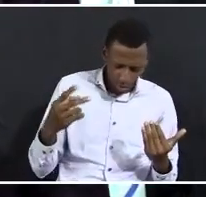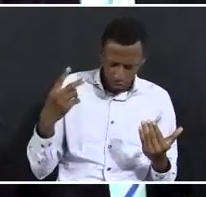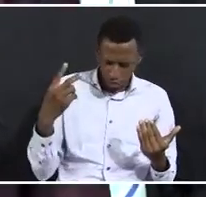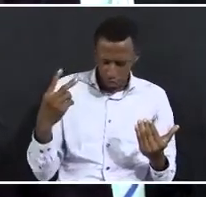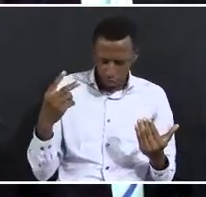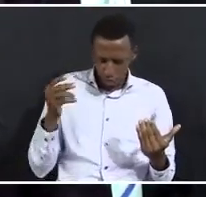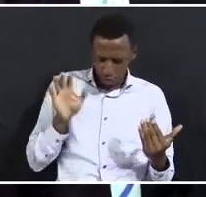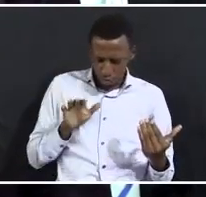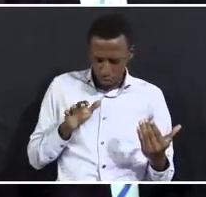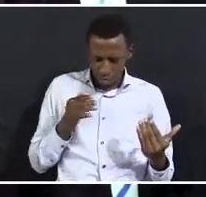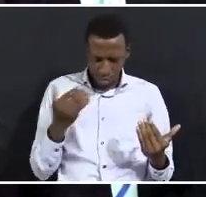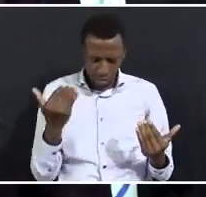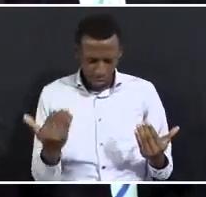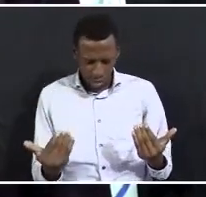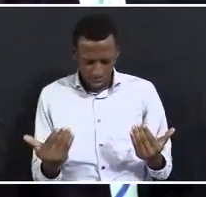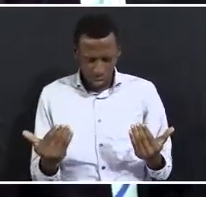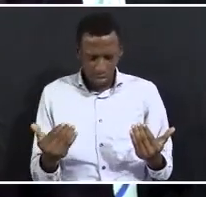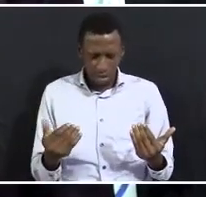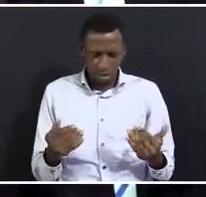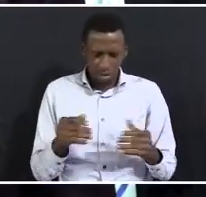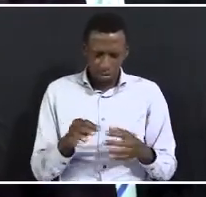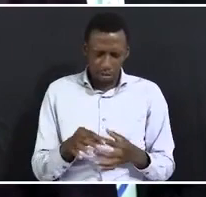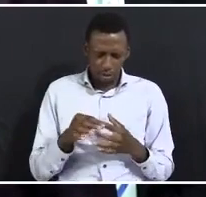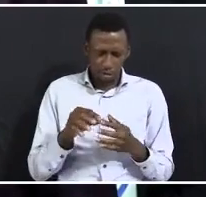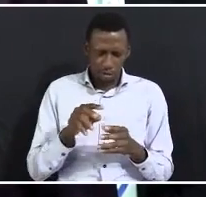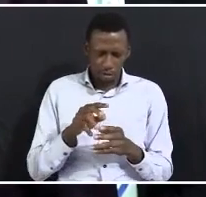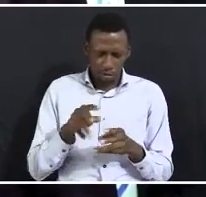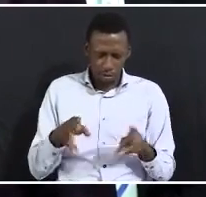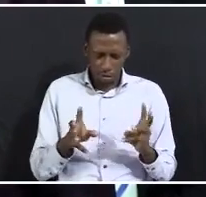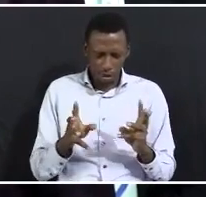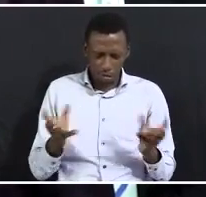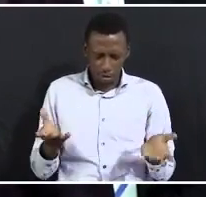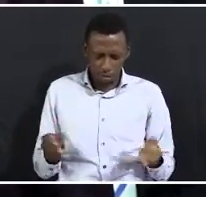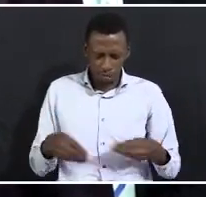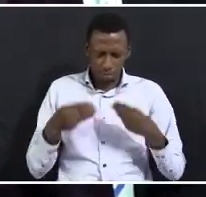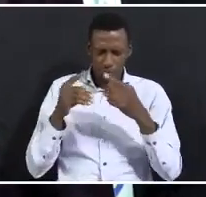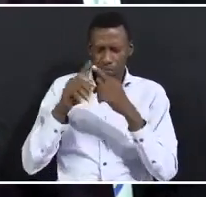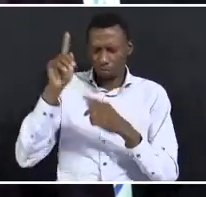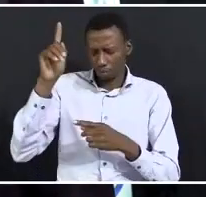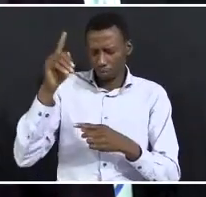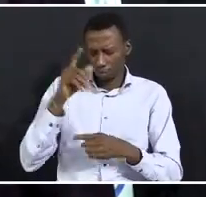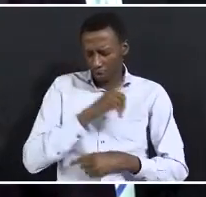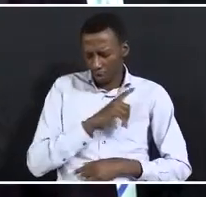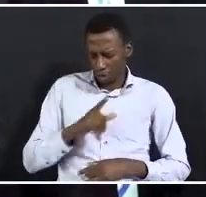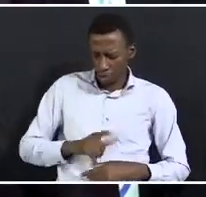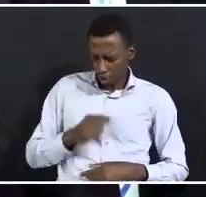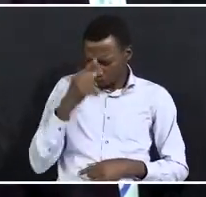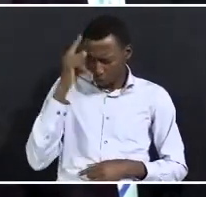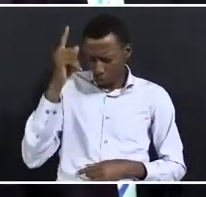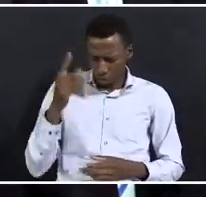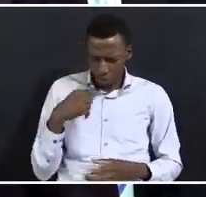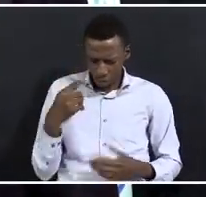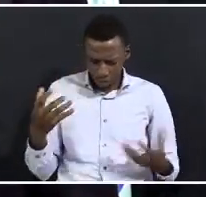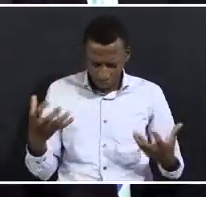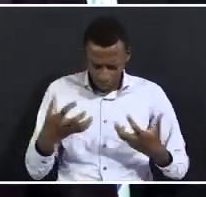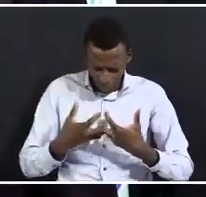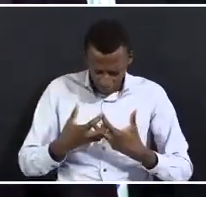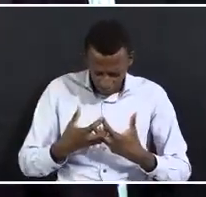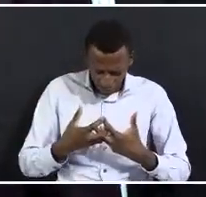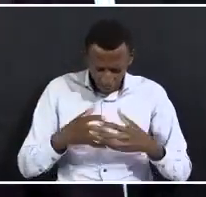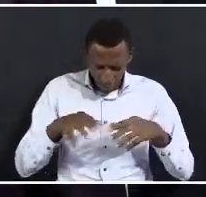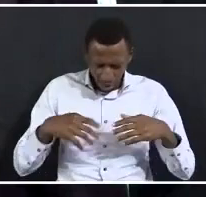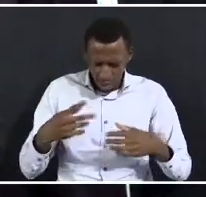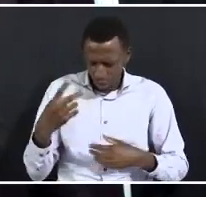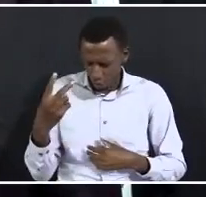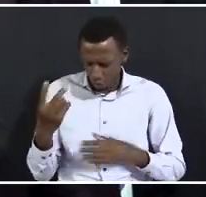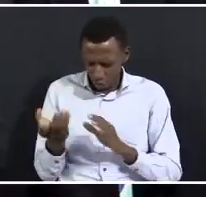In a special way, Lord, we want to commit them to you. That, my Lord, because you are the one who matches, how the two become